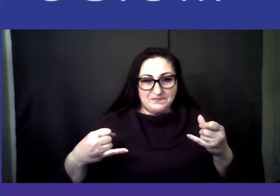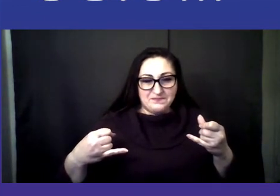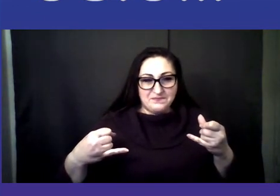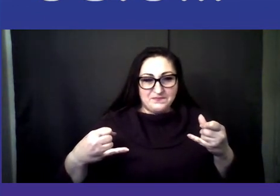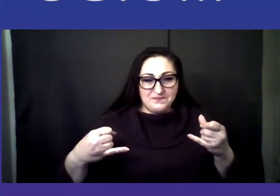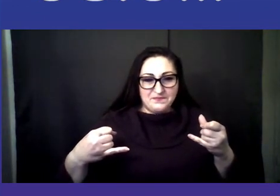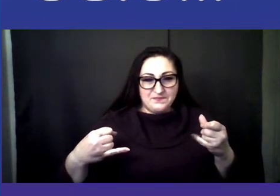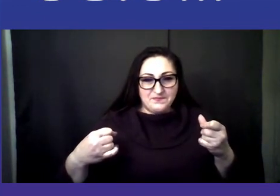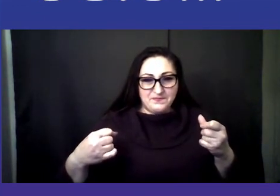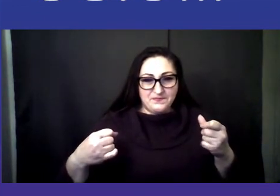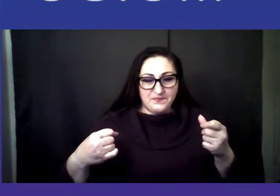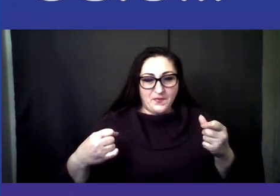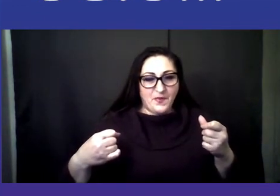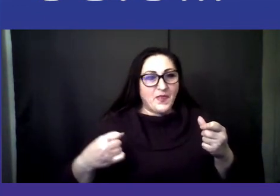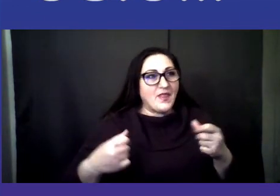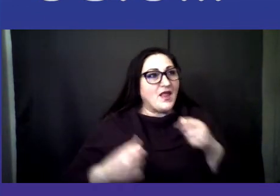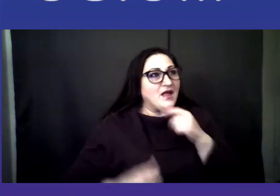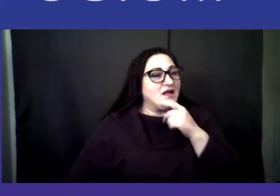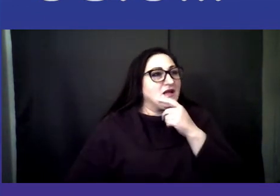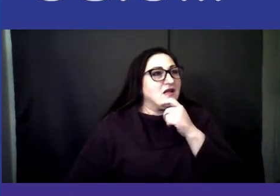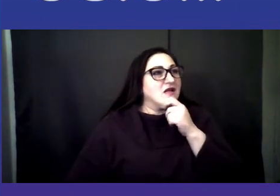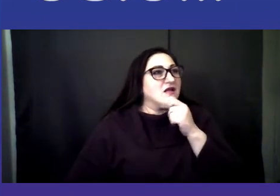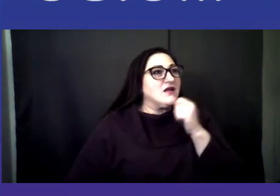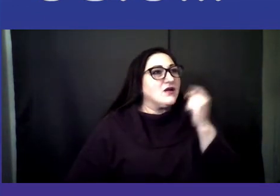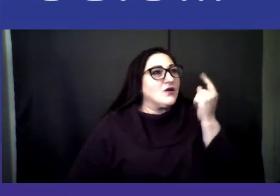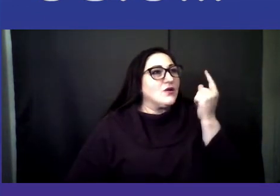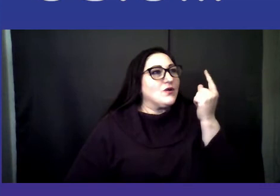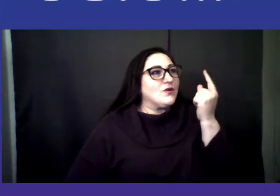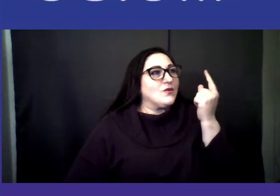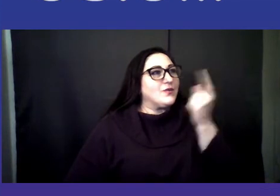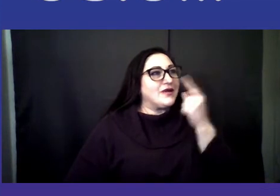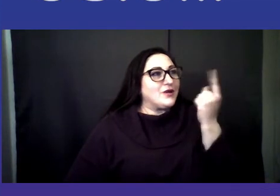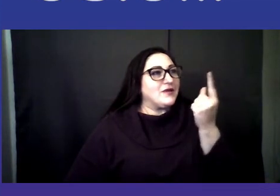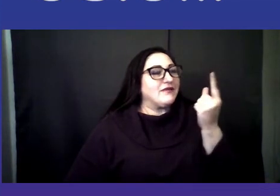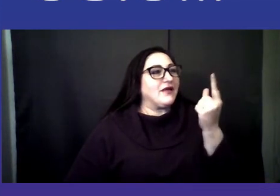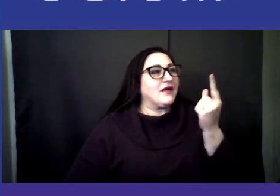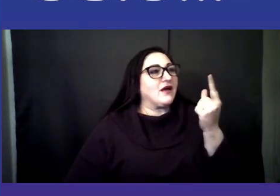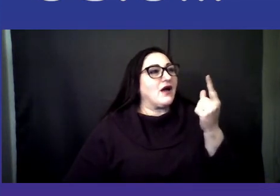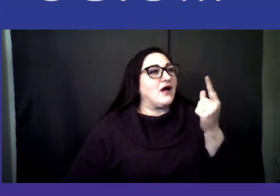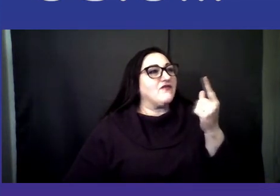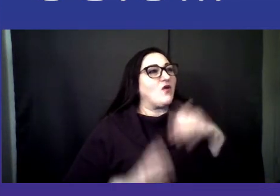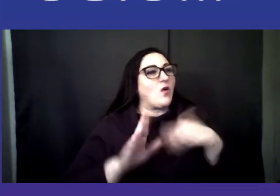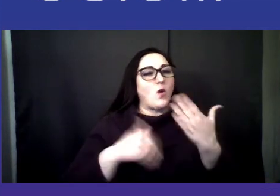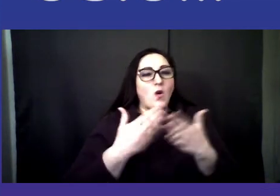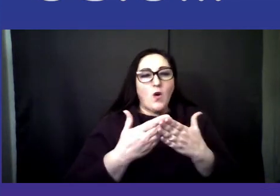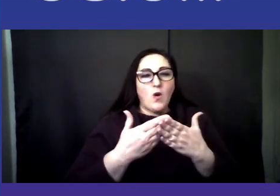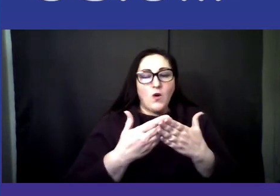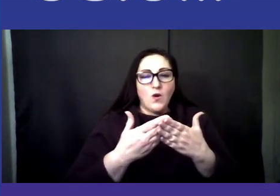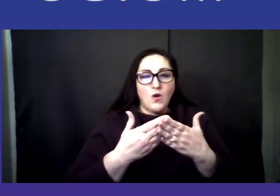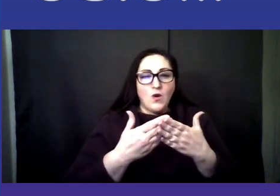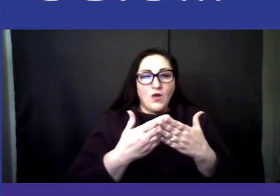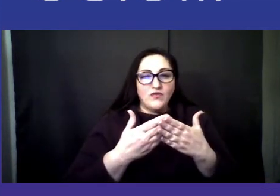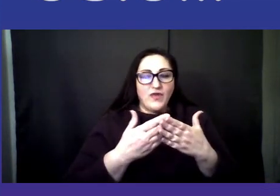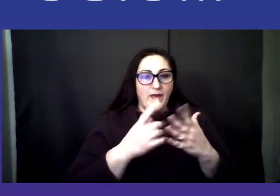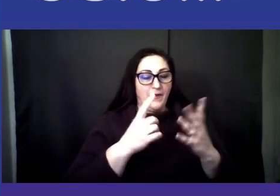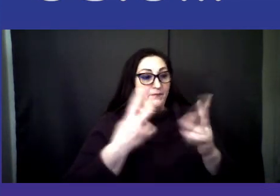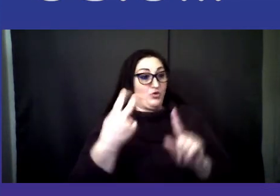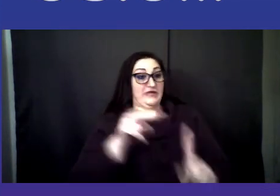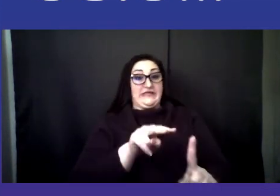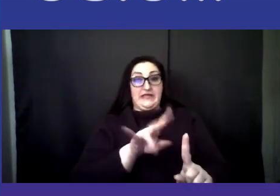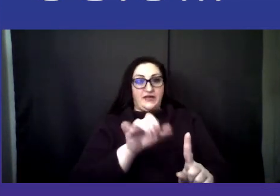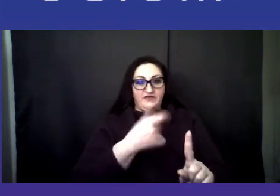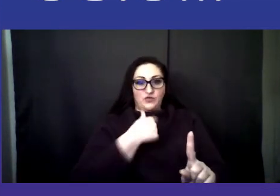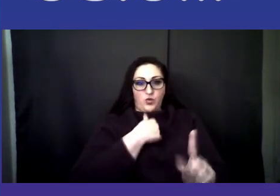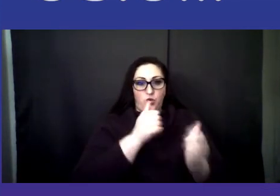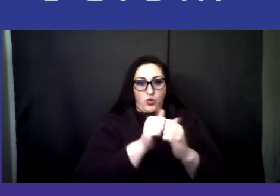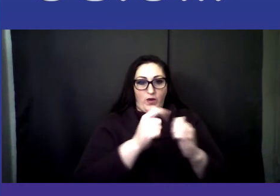like this: the perceived margins of the privilege are often the centers of the oppressed. And like in that way, like this thing where like